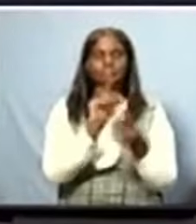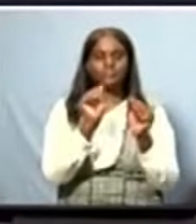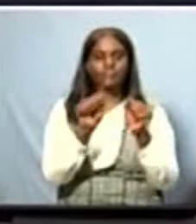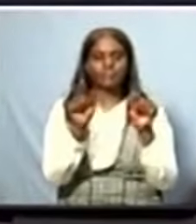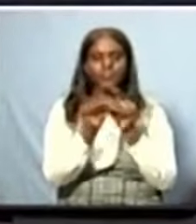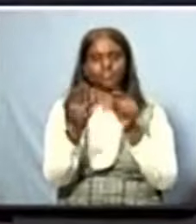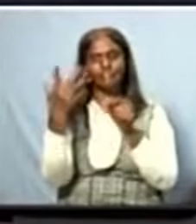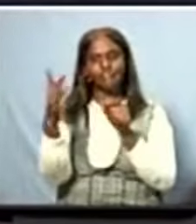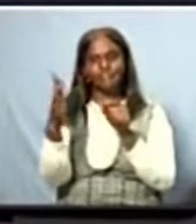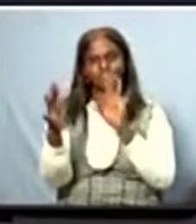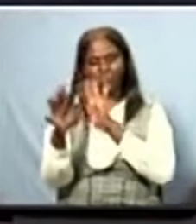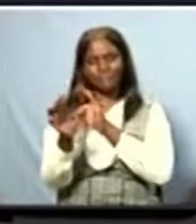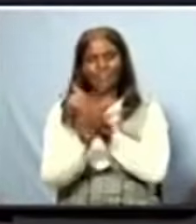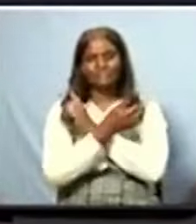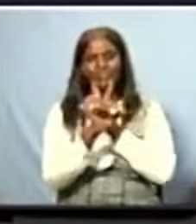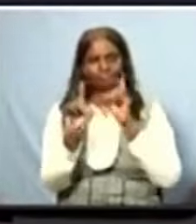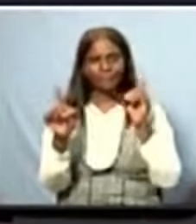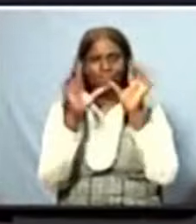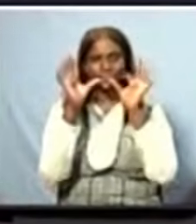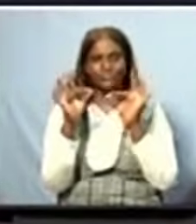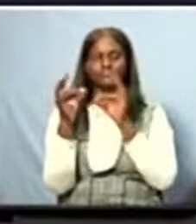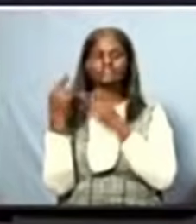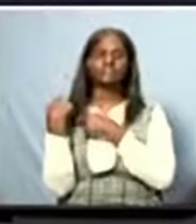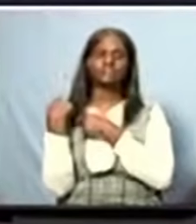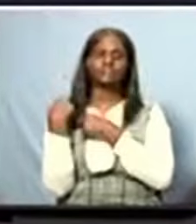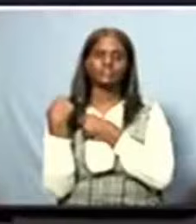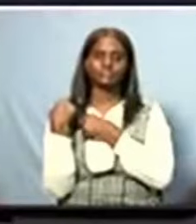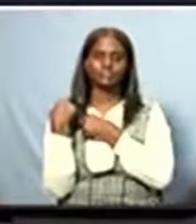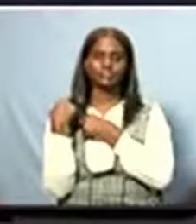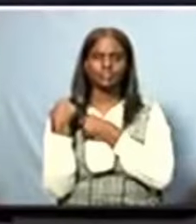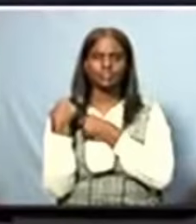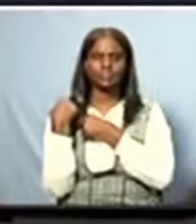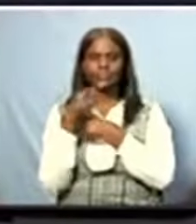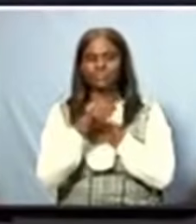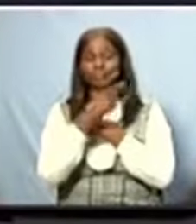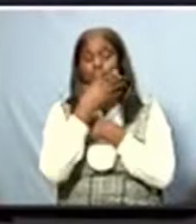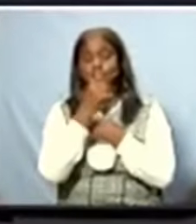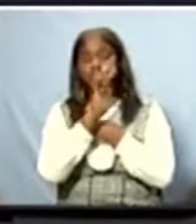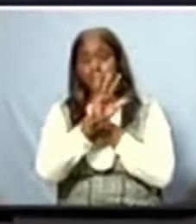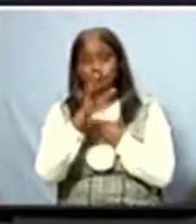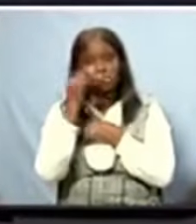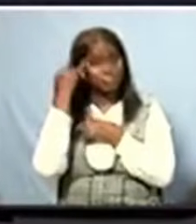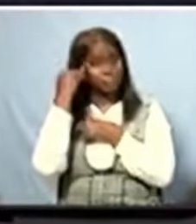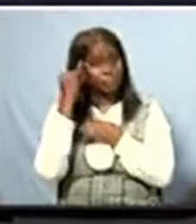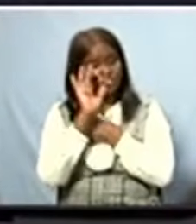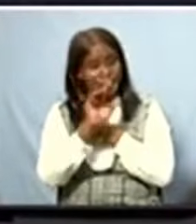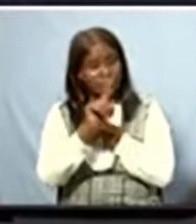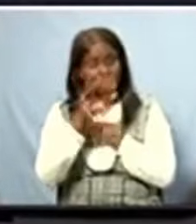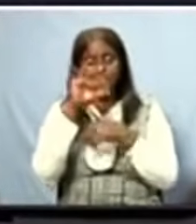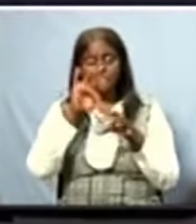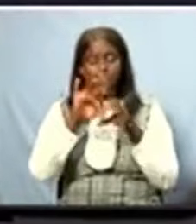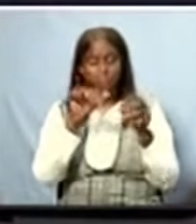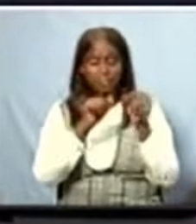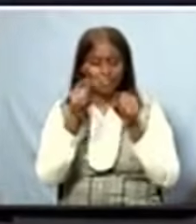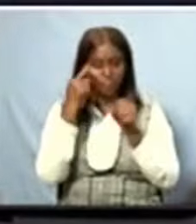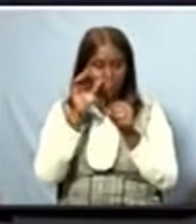could undermine democratic accountability. The Commission is of the considered view that the electoral system